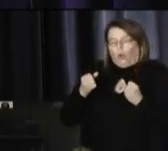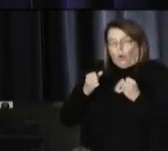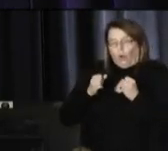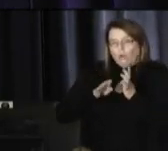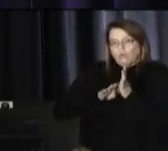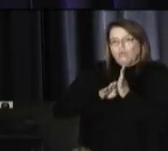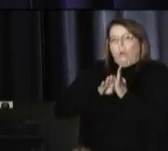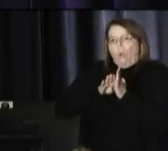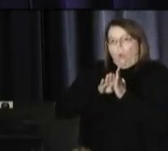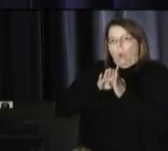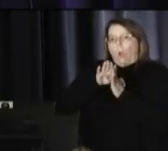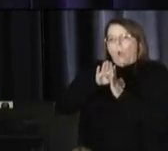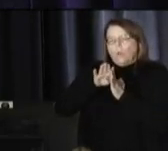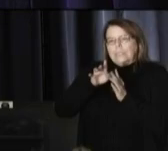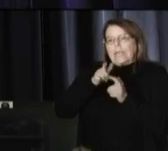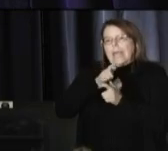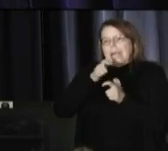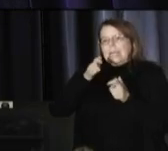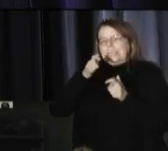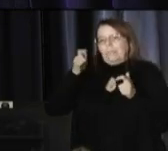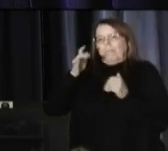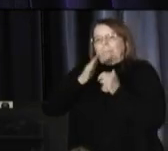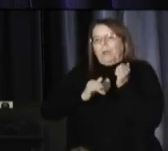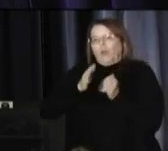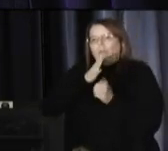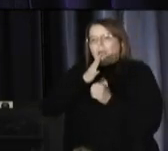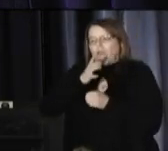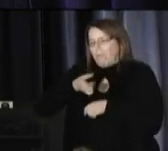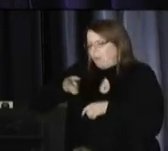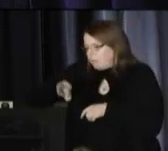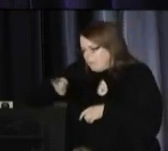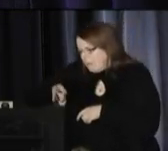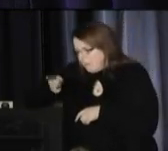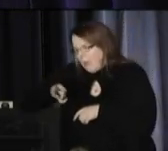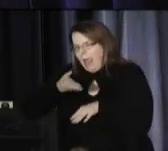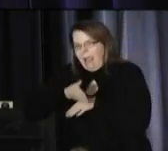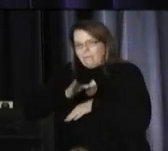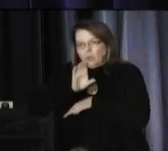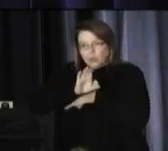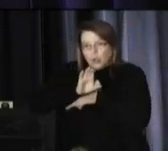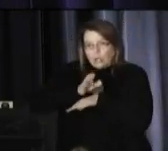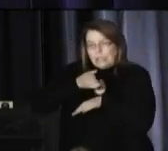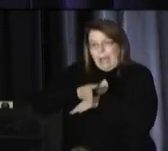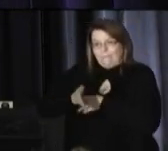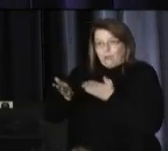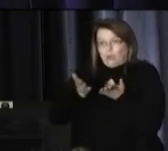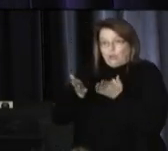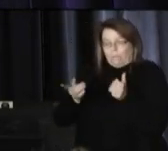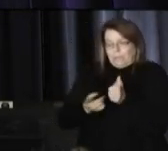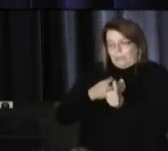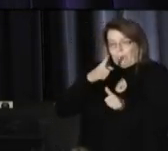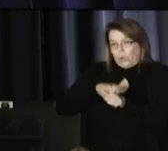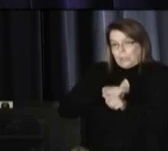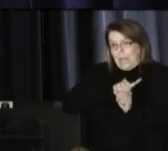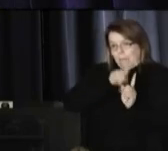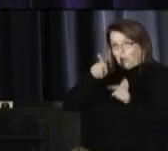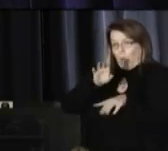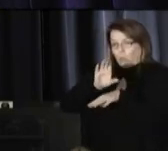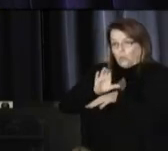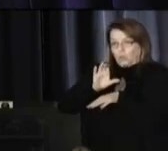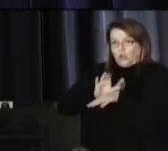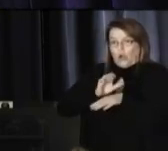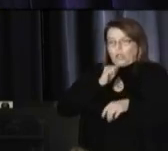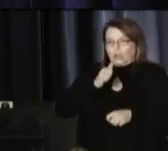grows bigger than your mother's chastisement in the parking lot after church, after service, the first time you go to church,